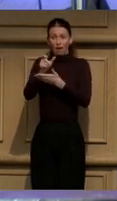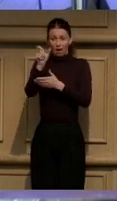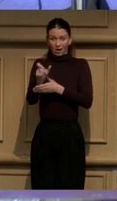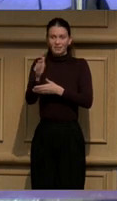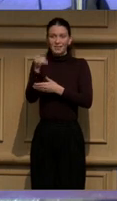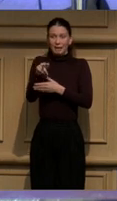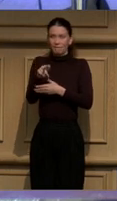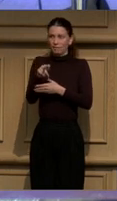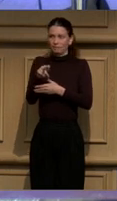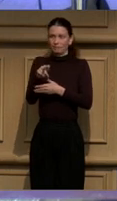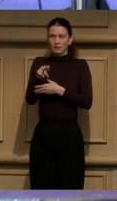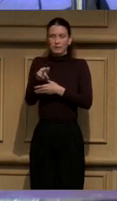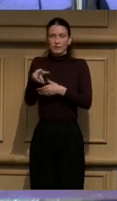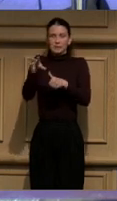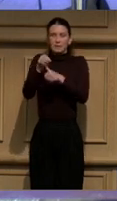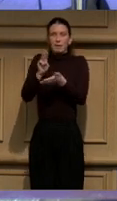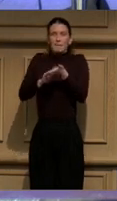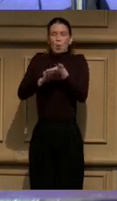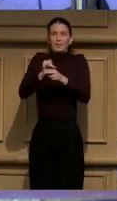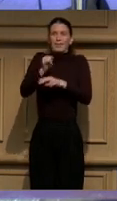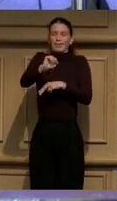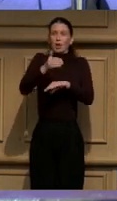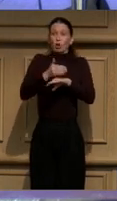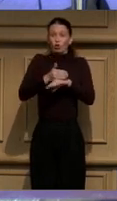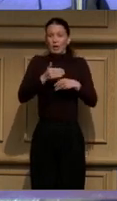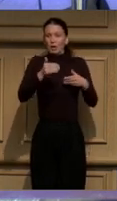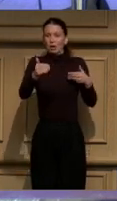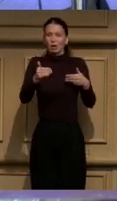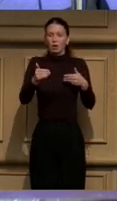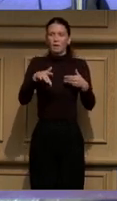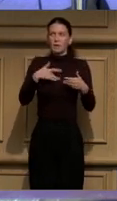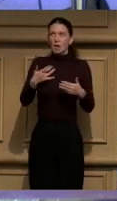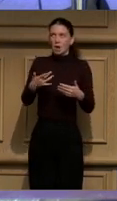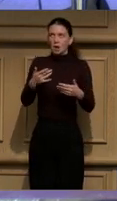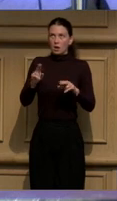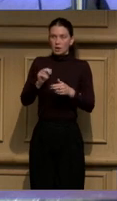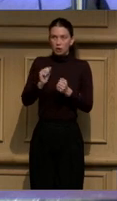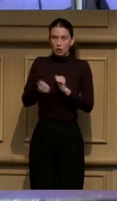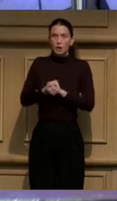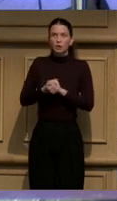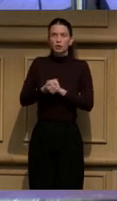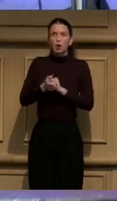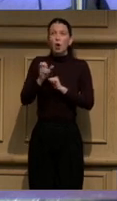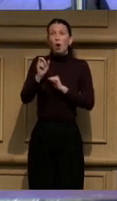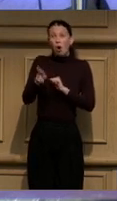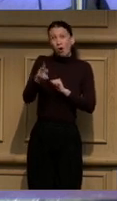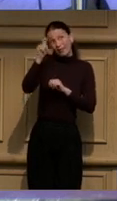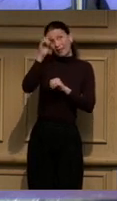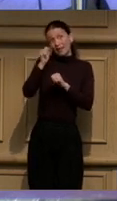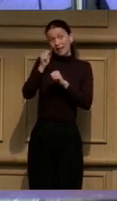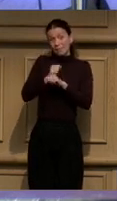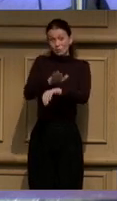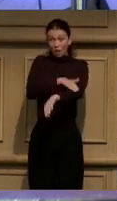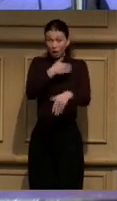in their practice and careers. And in terms of the longer view, do you feel, having had